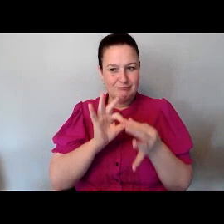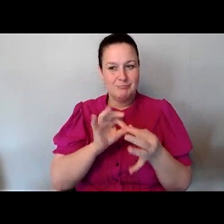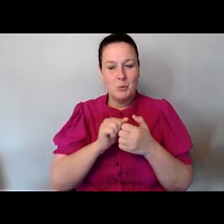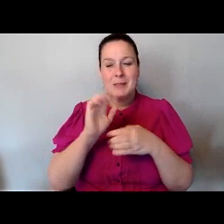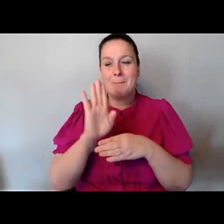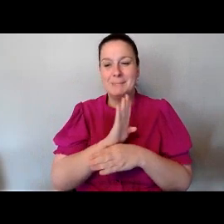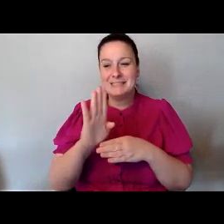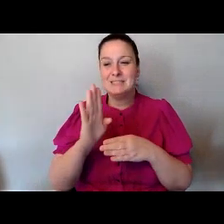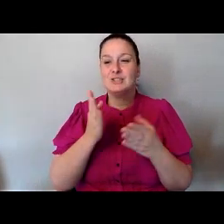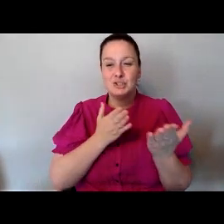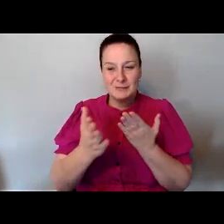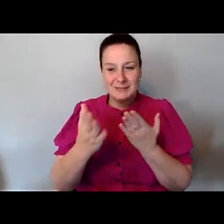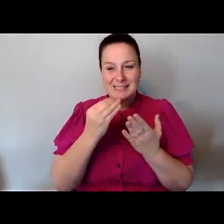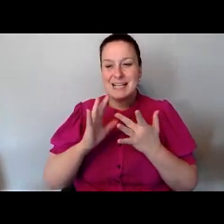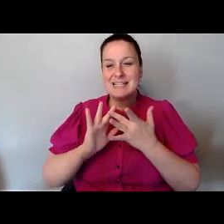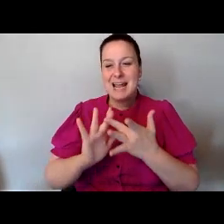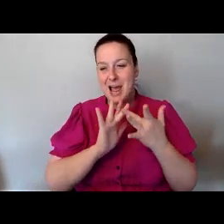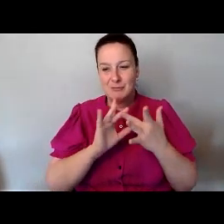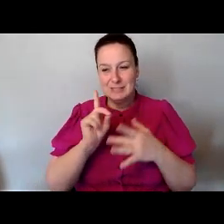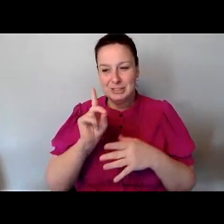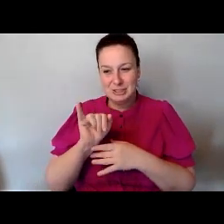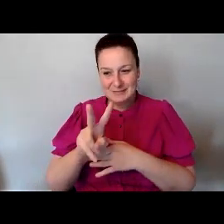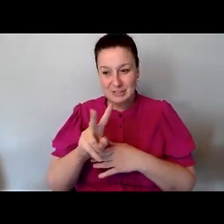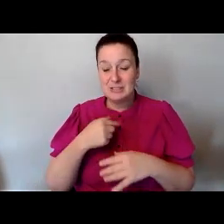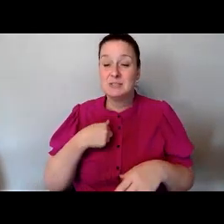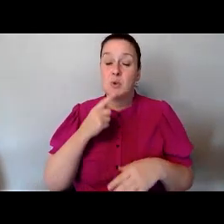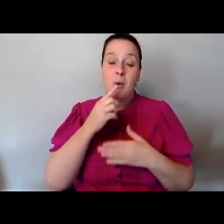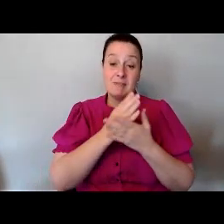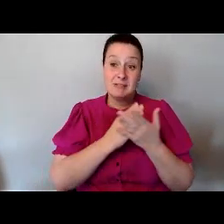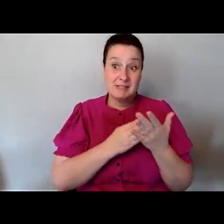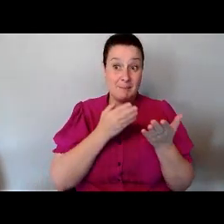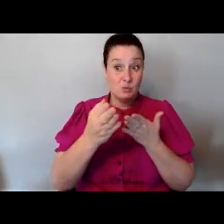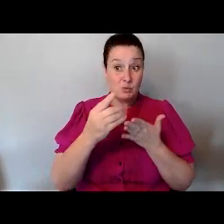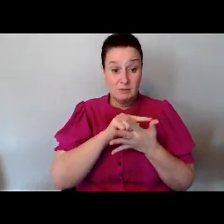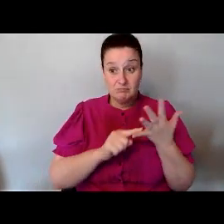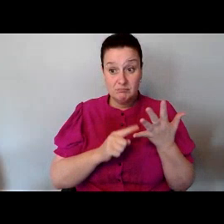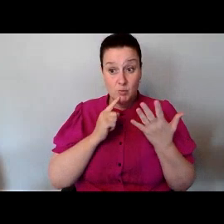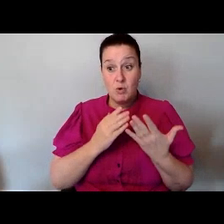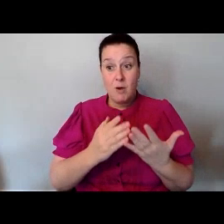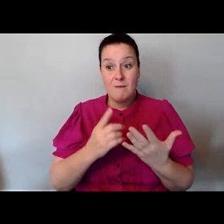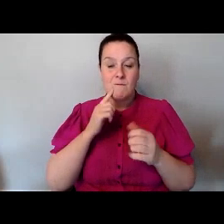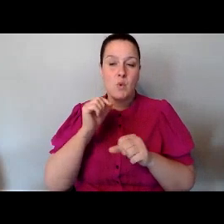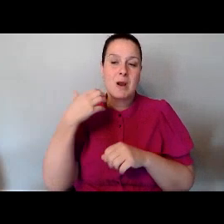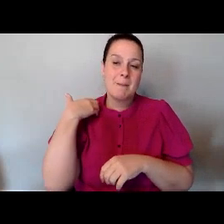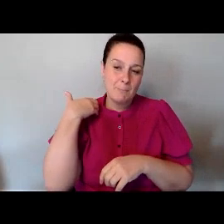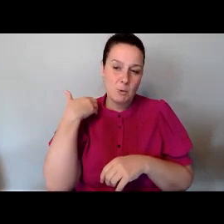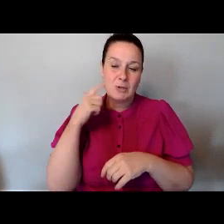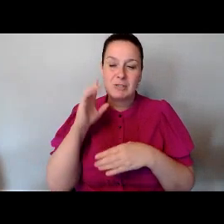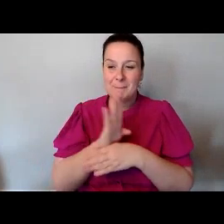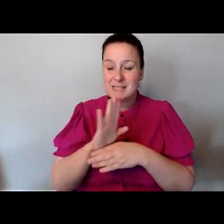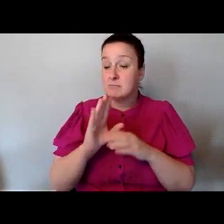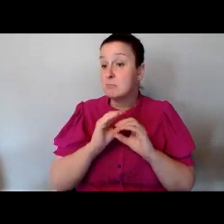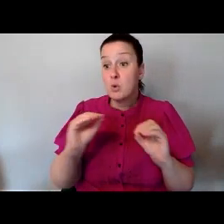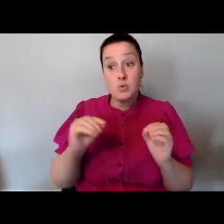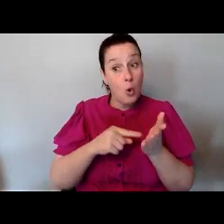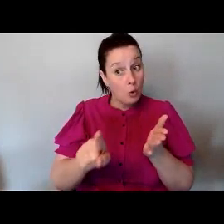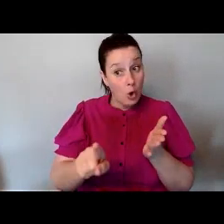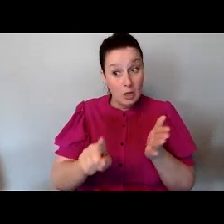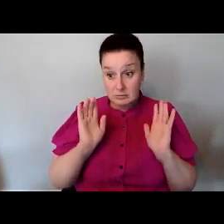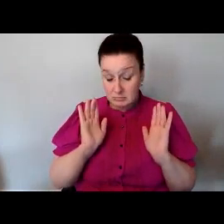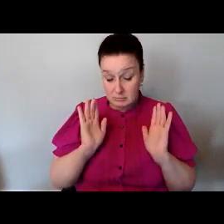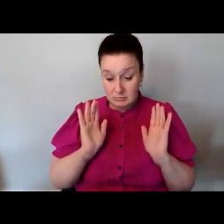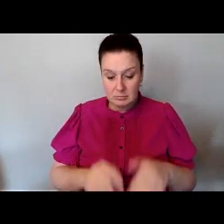outreach division. So these are some of the services that we offer for employers and businesses at no cost.